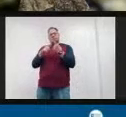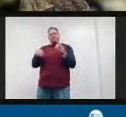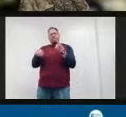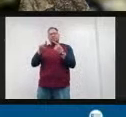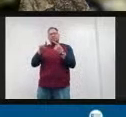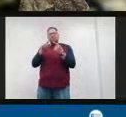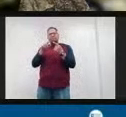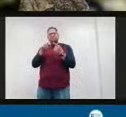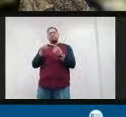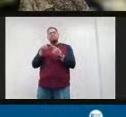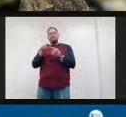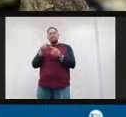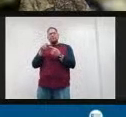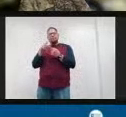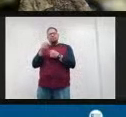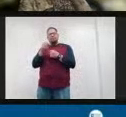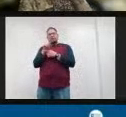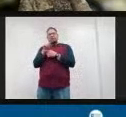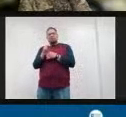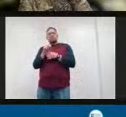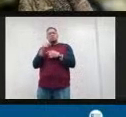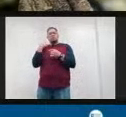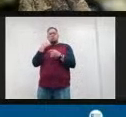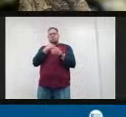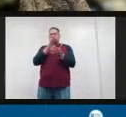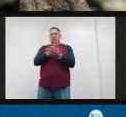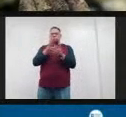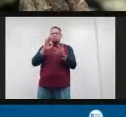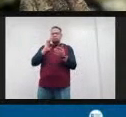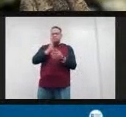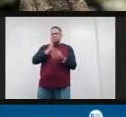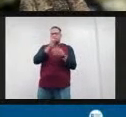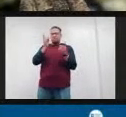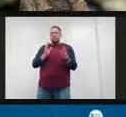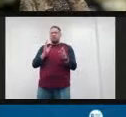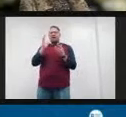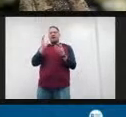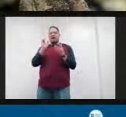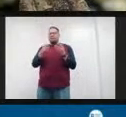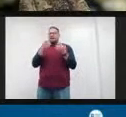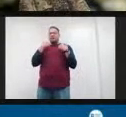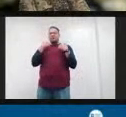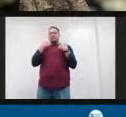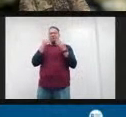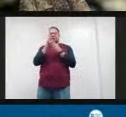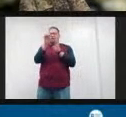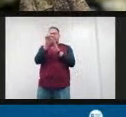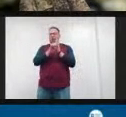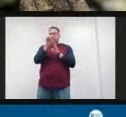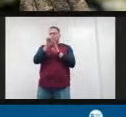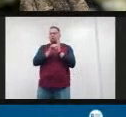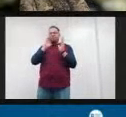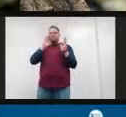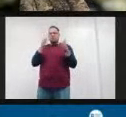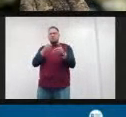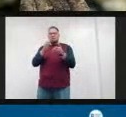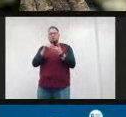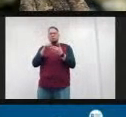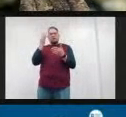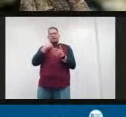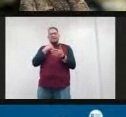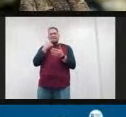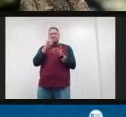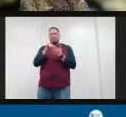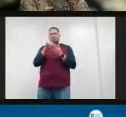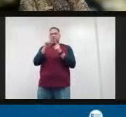board directors have to keep that ethical focus. And that is why I use that word particularly, that is our